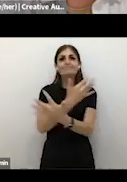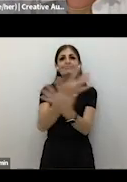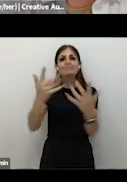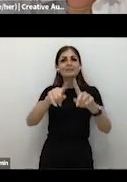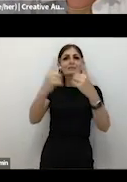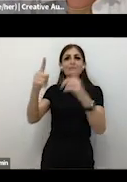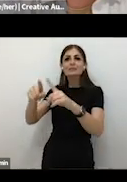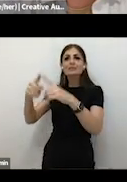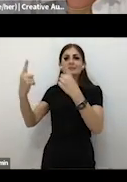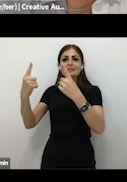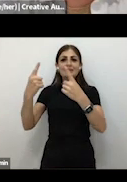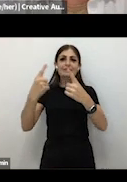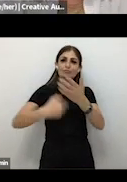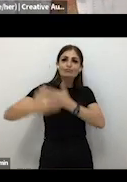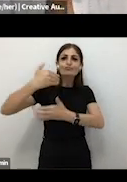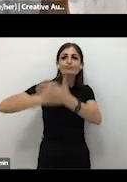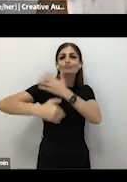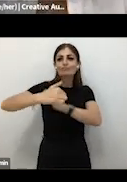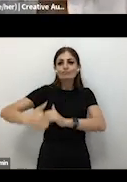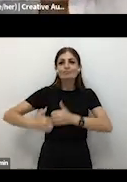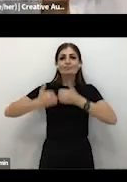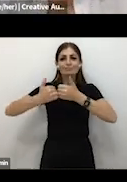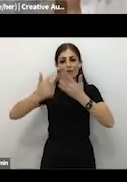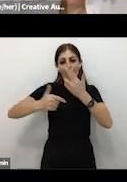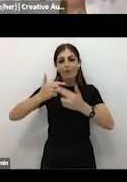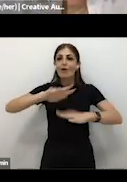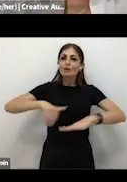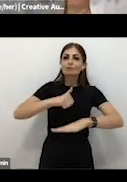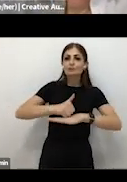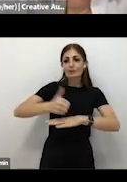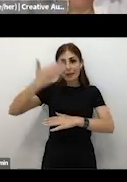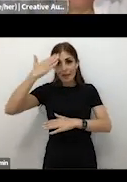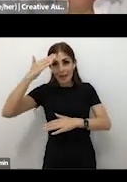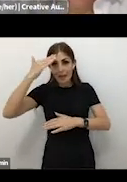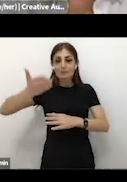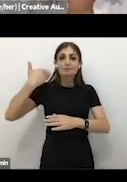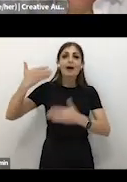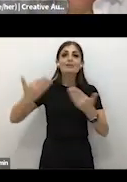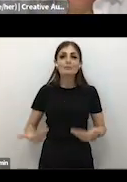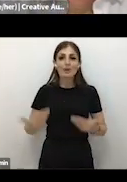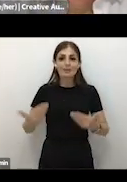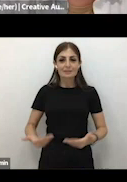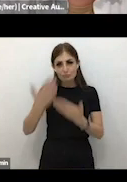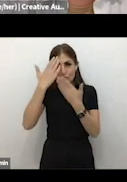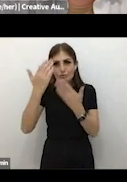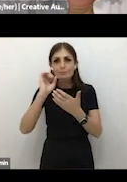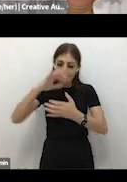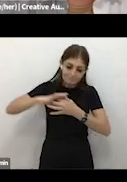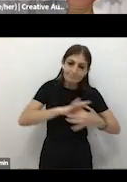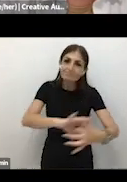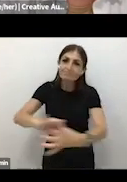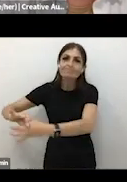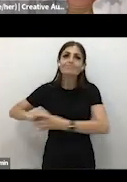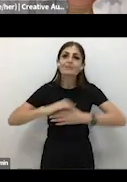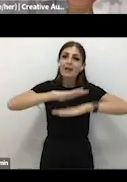custodians of country throughout Australia and honour their elders past and present. We respect their deep, enduring connection to their